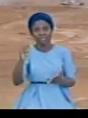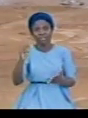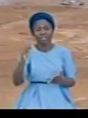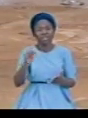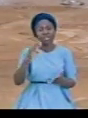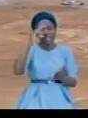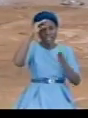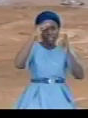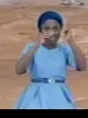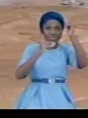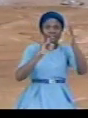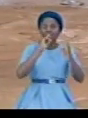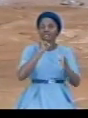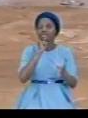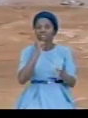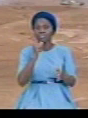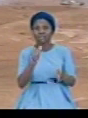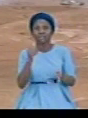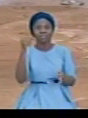lie. He is not a